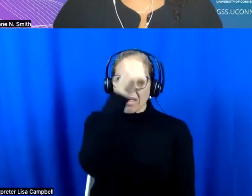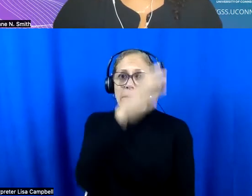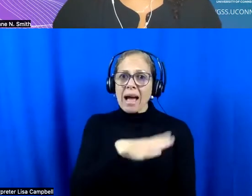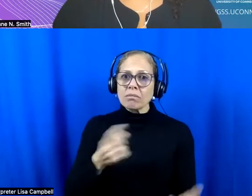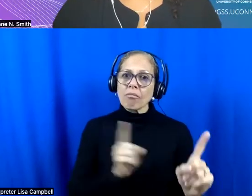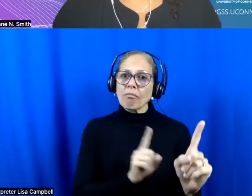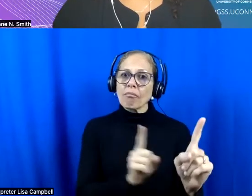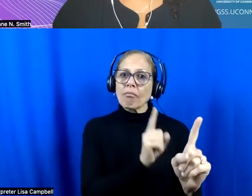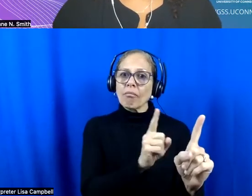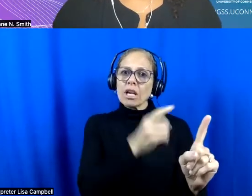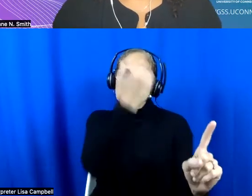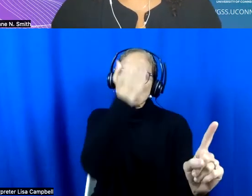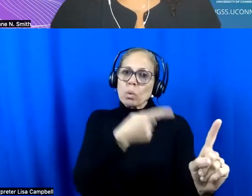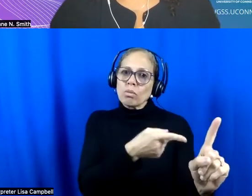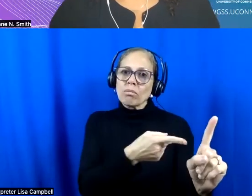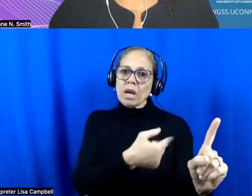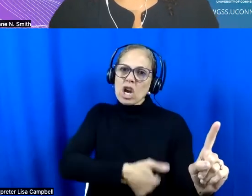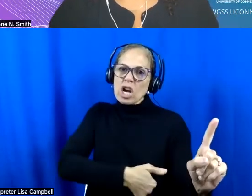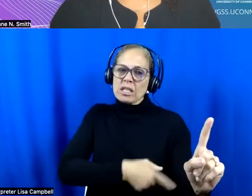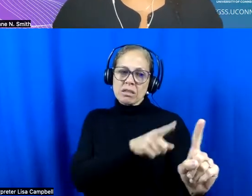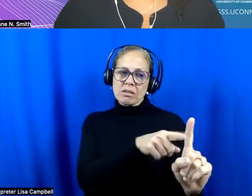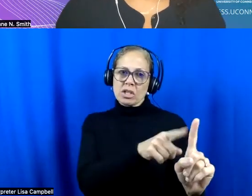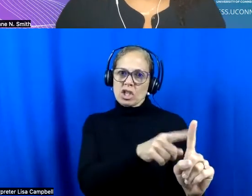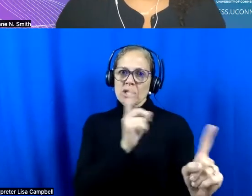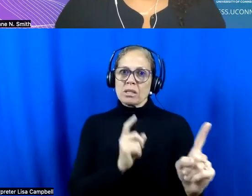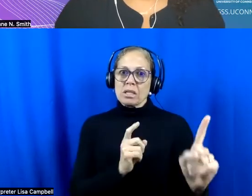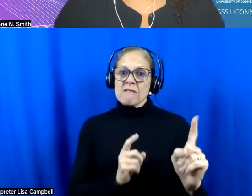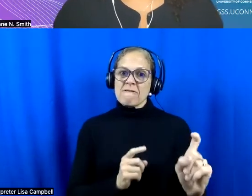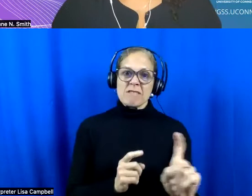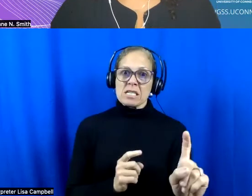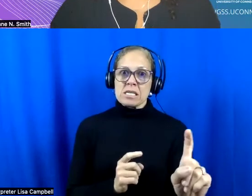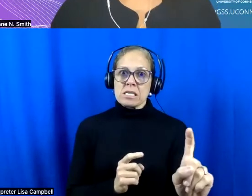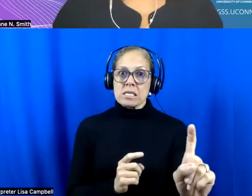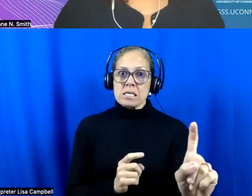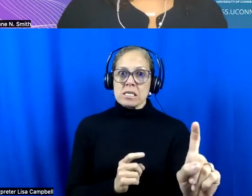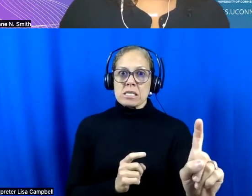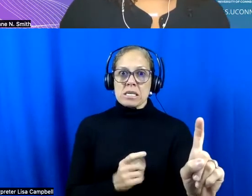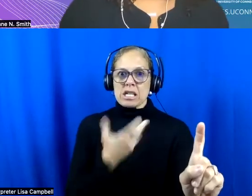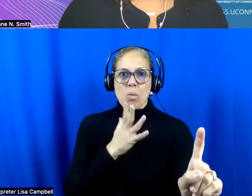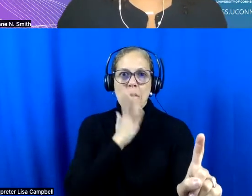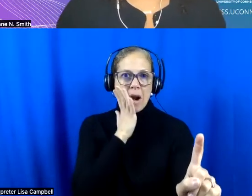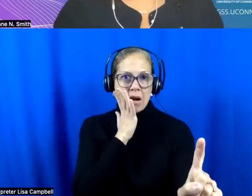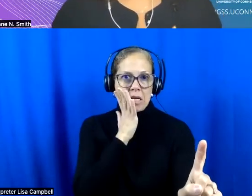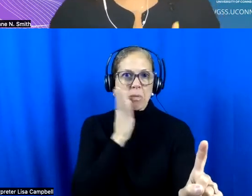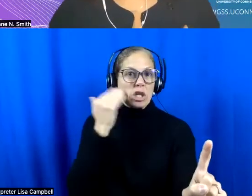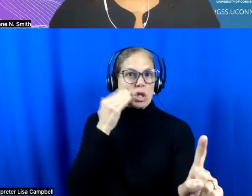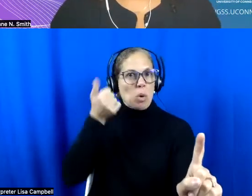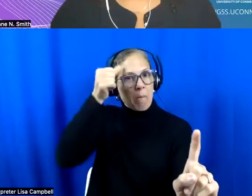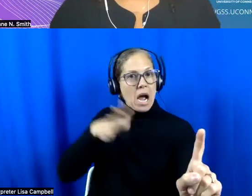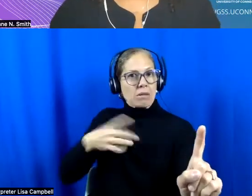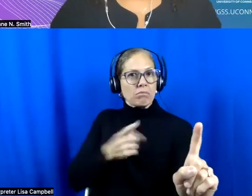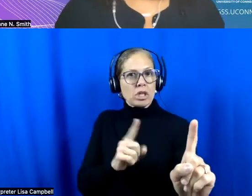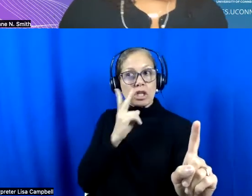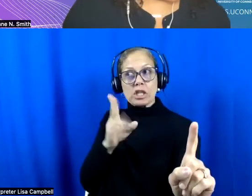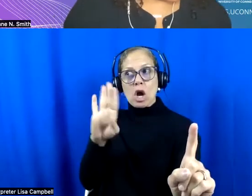her. Her gut told her. She started to walk fast, but didn't want to be embarrassed. She saw the bodega